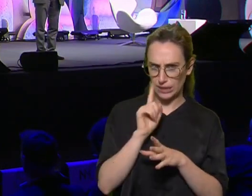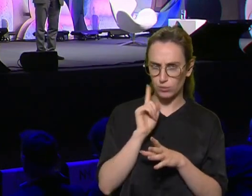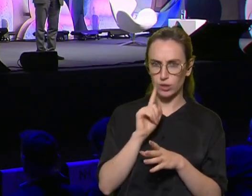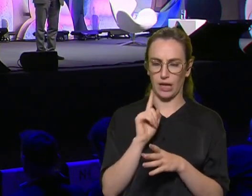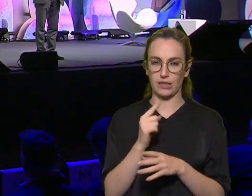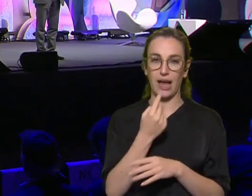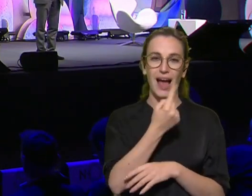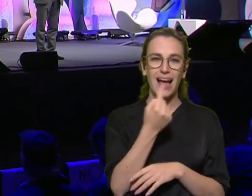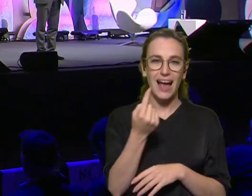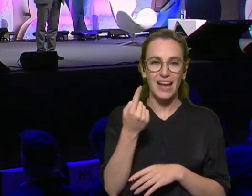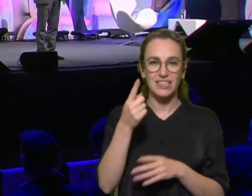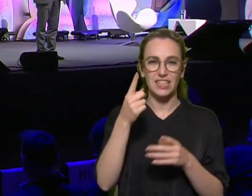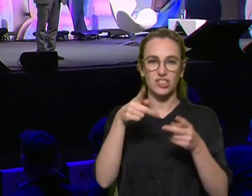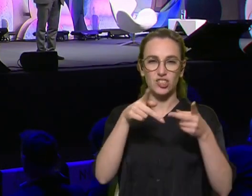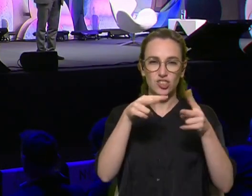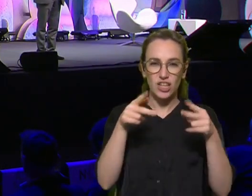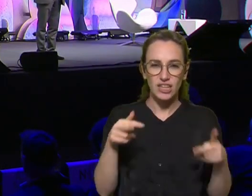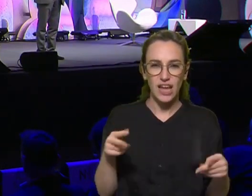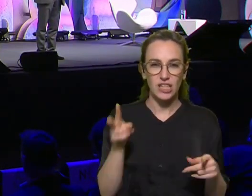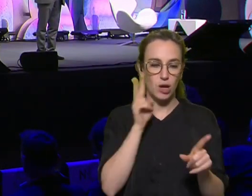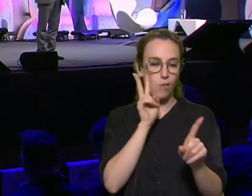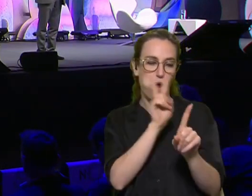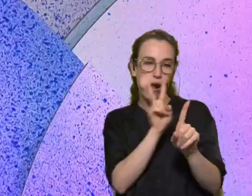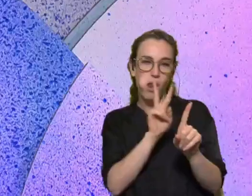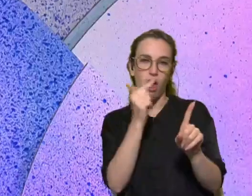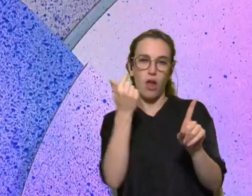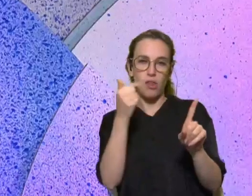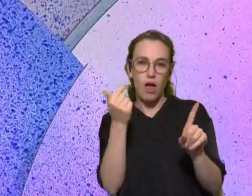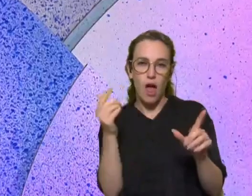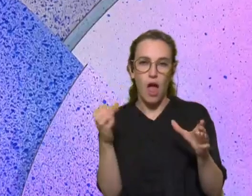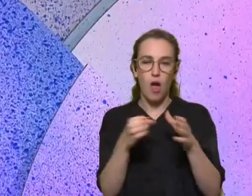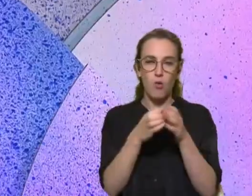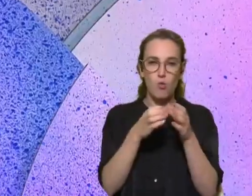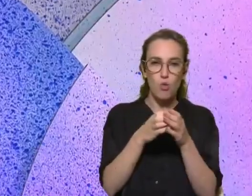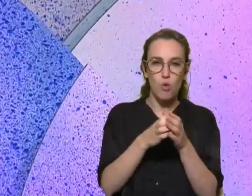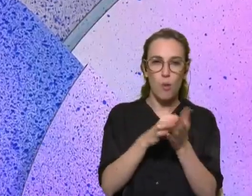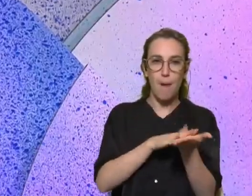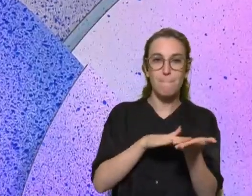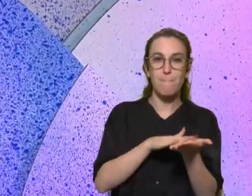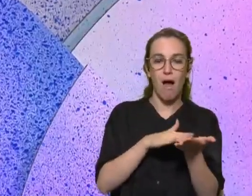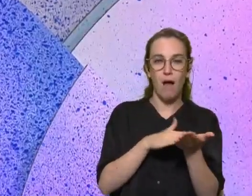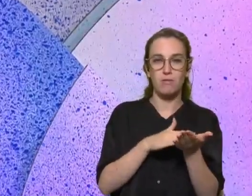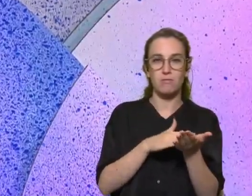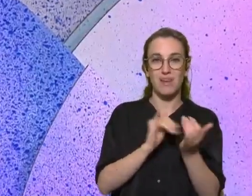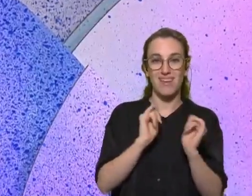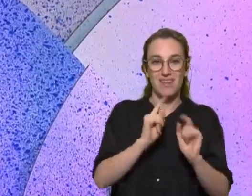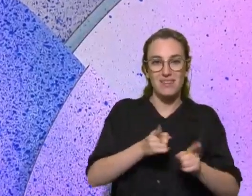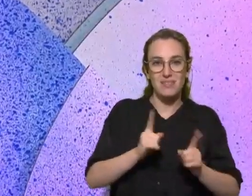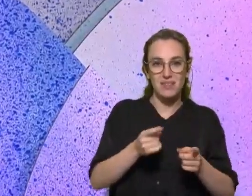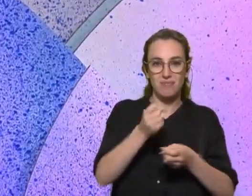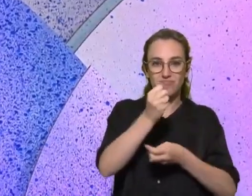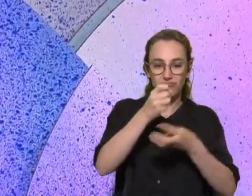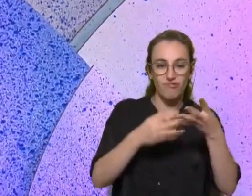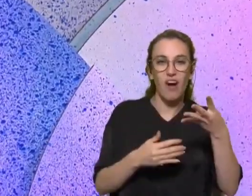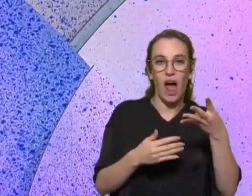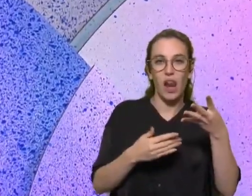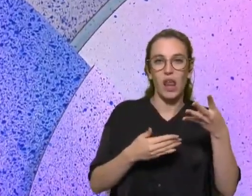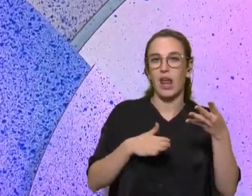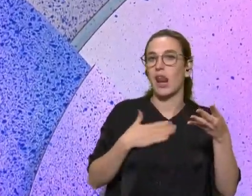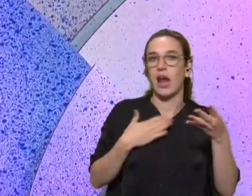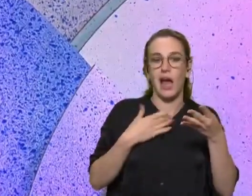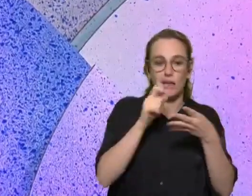process. Each one of the strategies has a vision, has a number of pillars and initiatives. I'm not going to go into